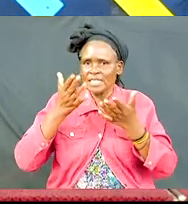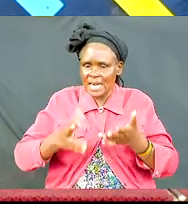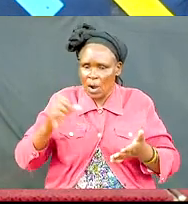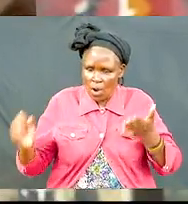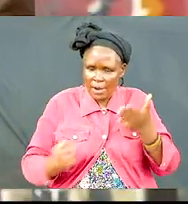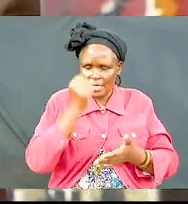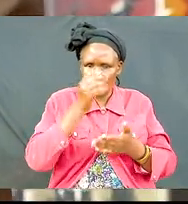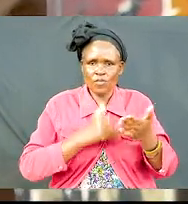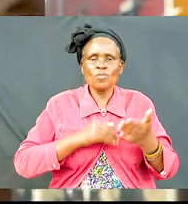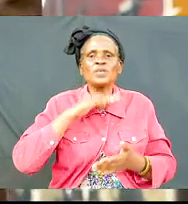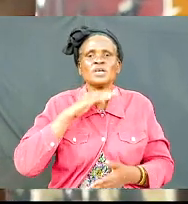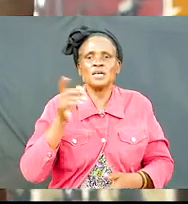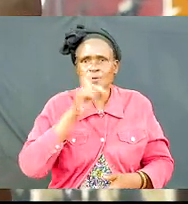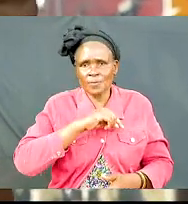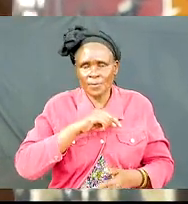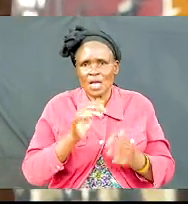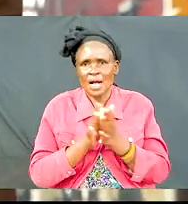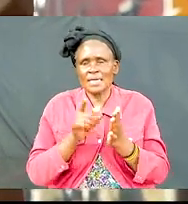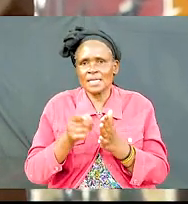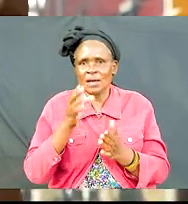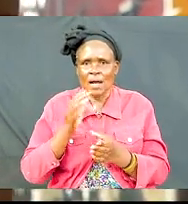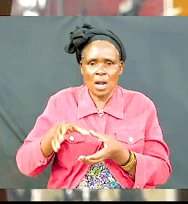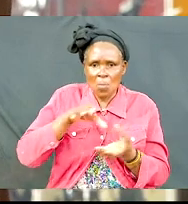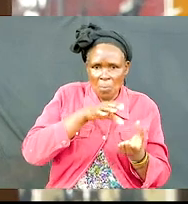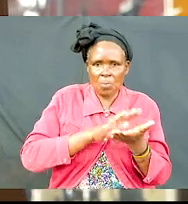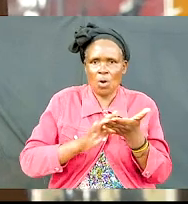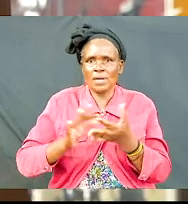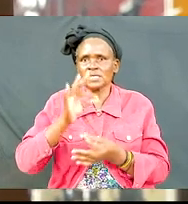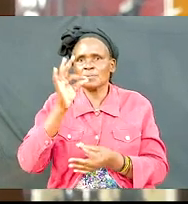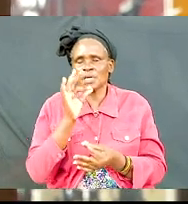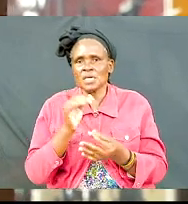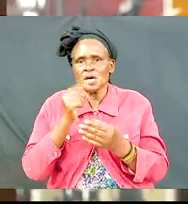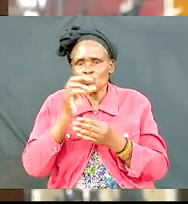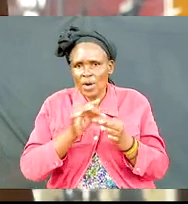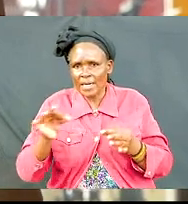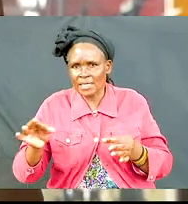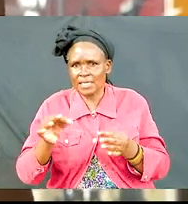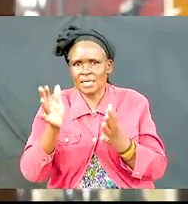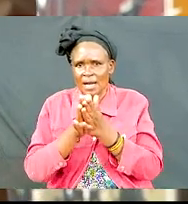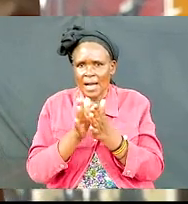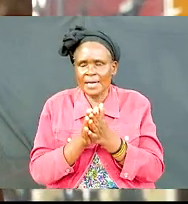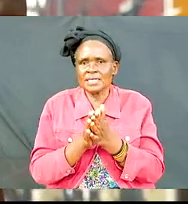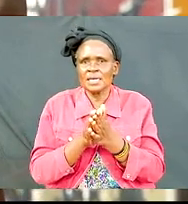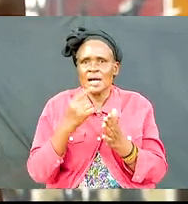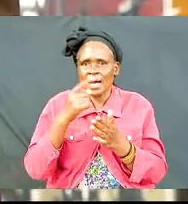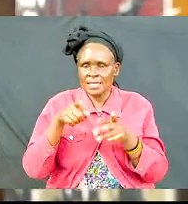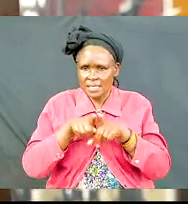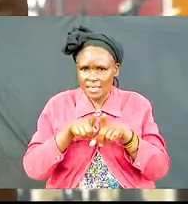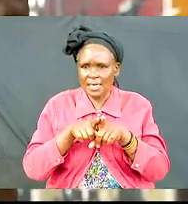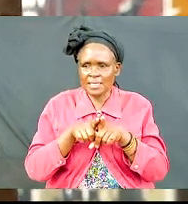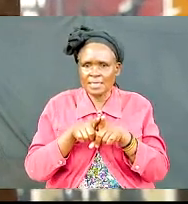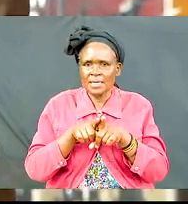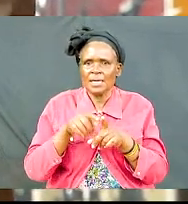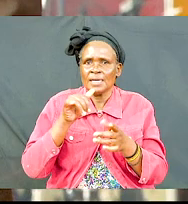the dead. The outpouring of the Holy Spirit to a larger extent and to a greater scale, as I've said, is